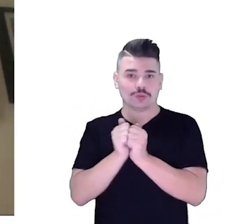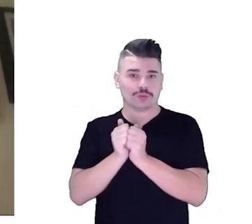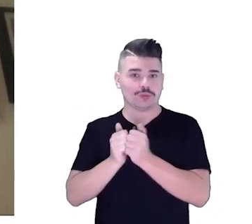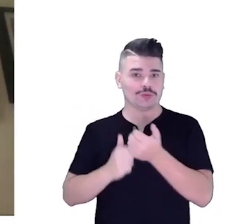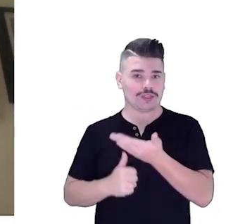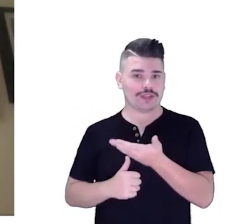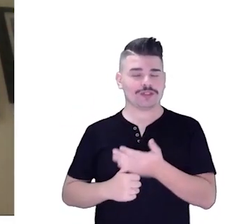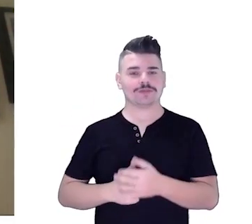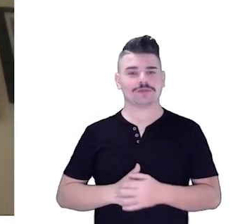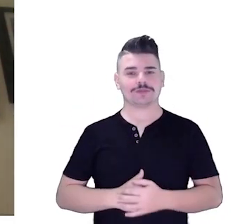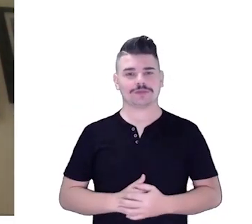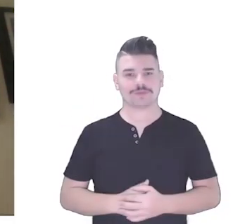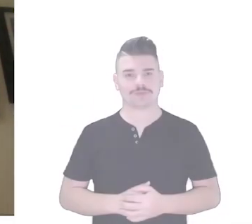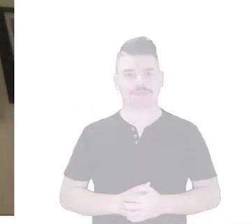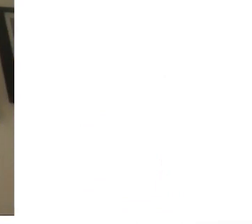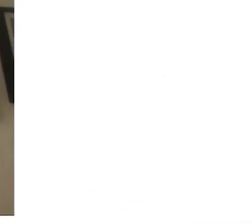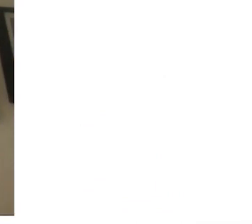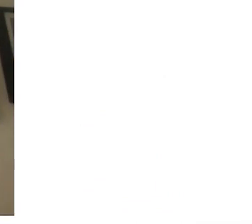esse amigo dela.